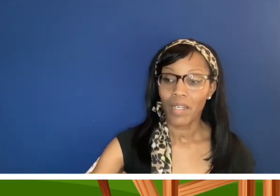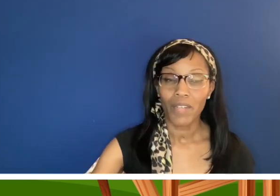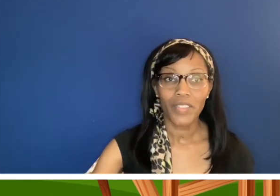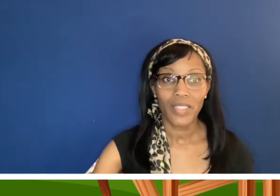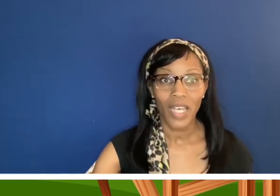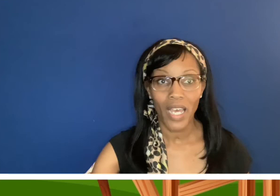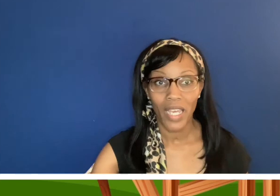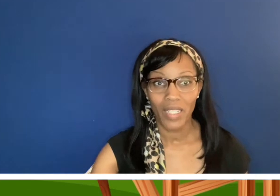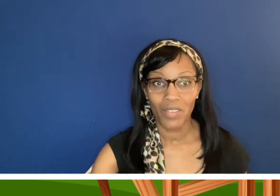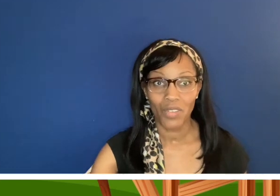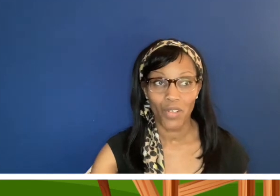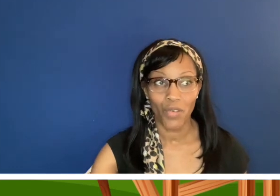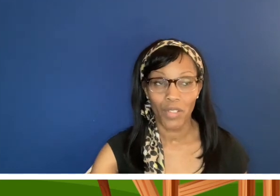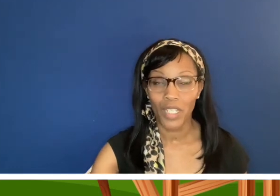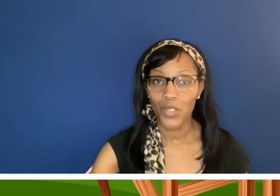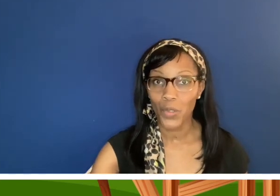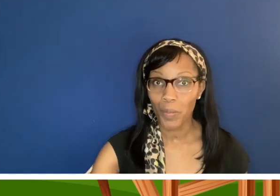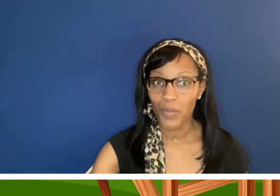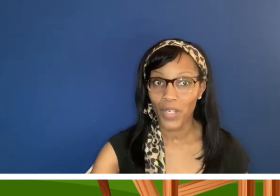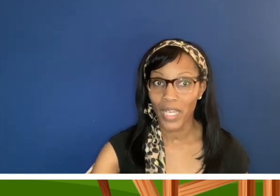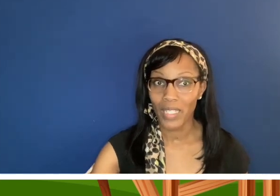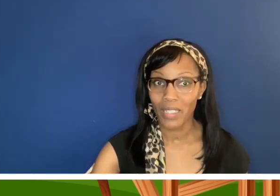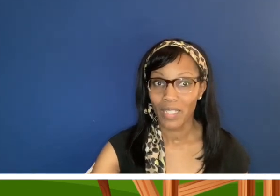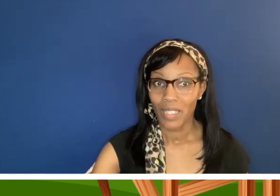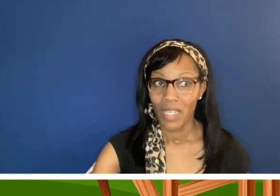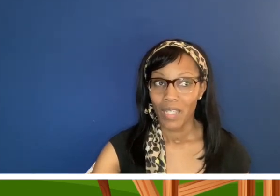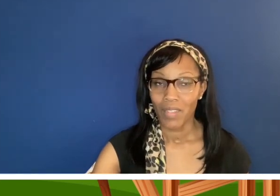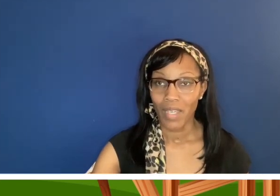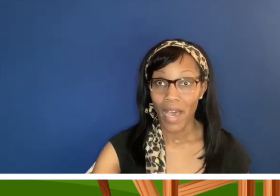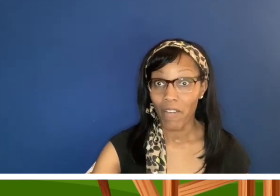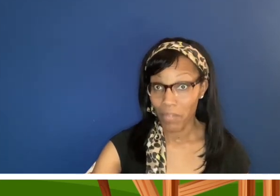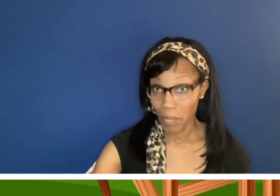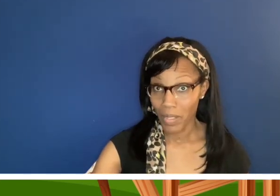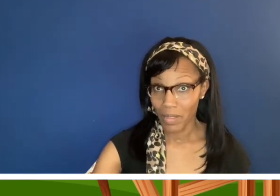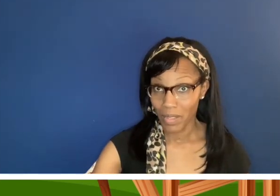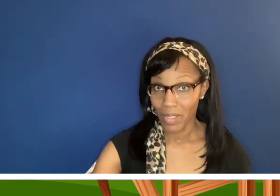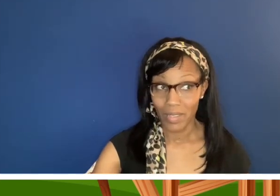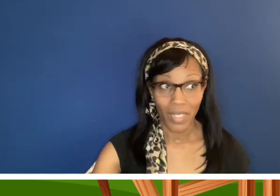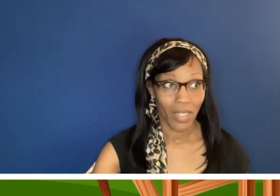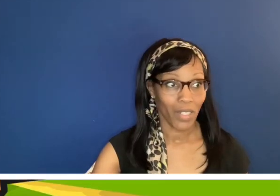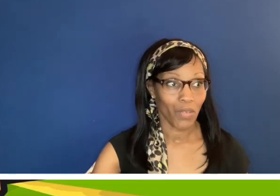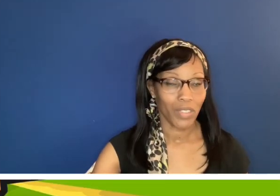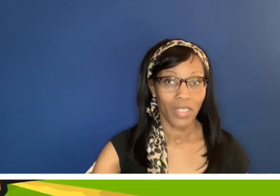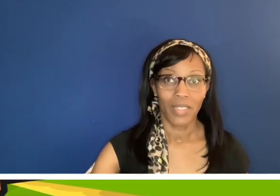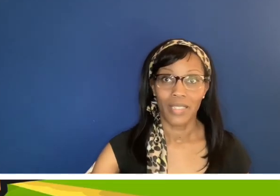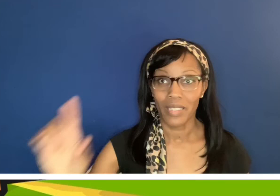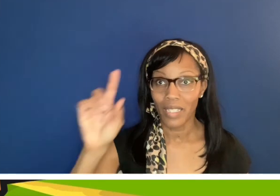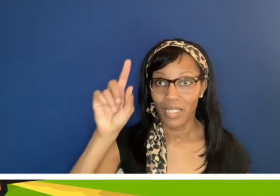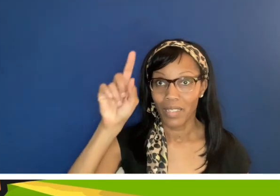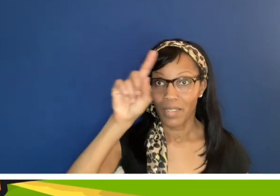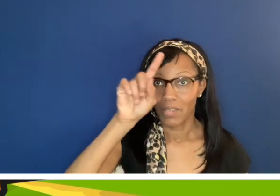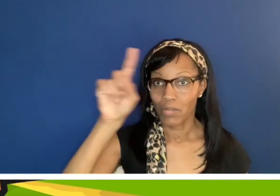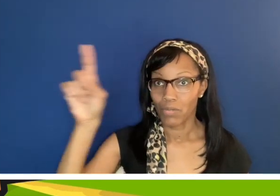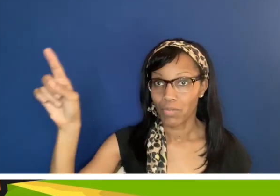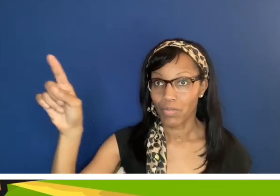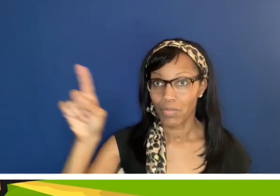lot of signs are going to incorporate the alphabet in sign language.